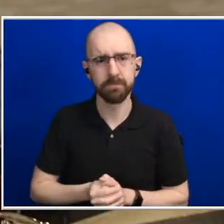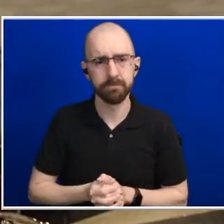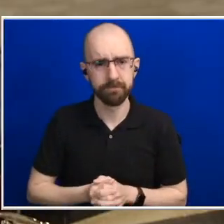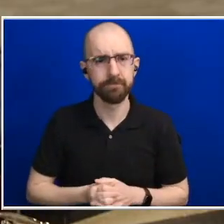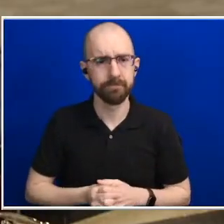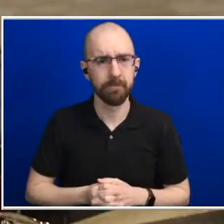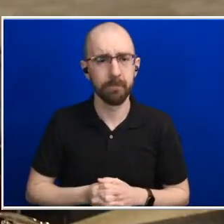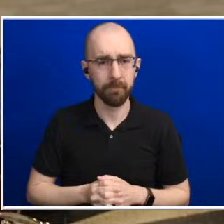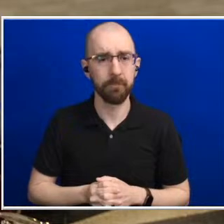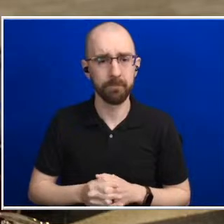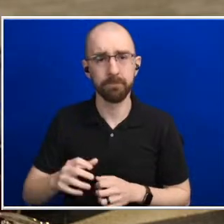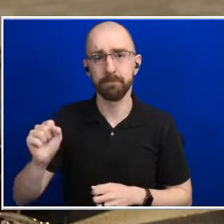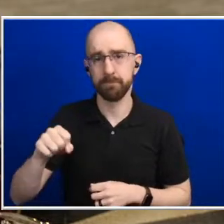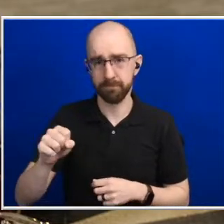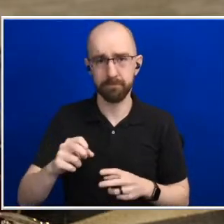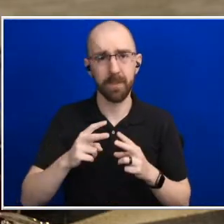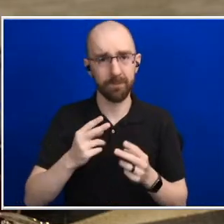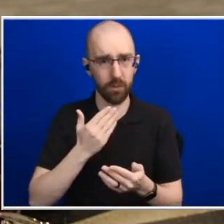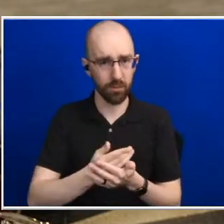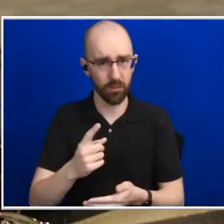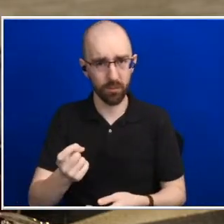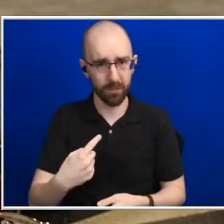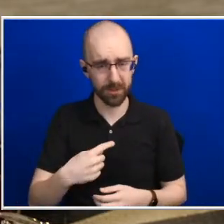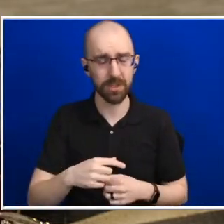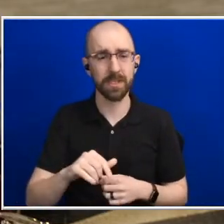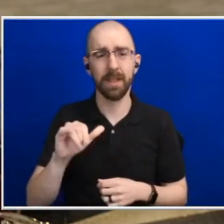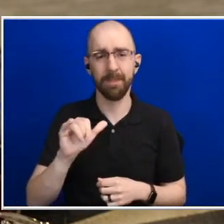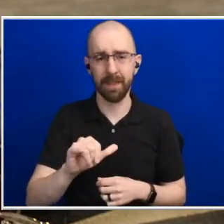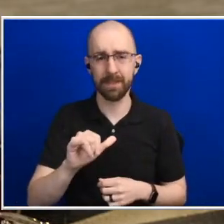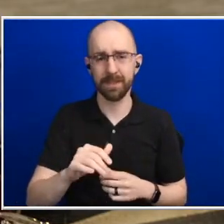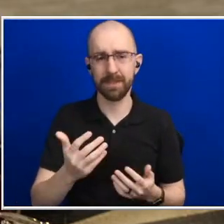Yes, that's a very good question, and that's the